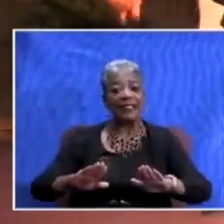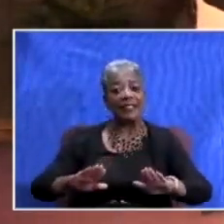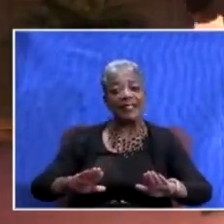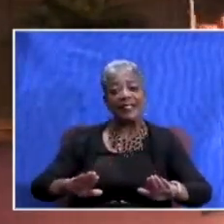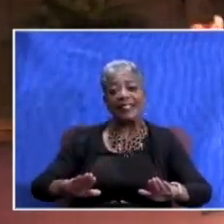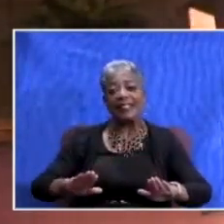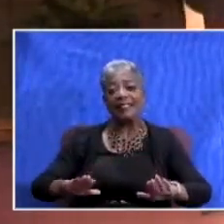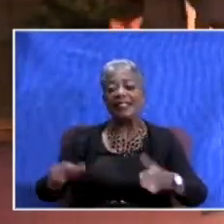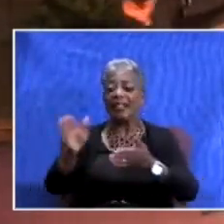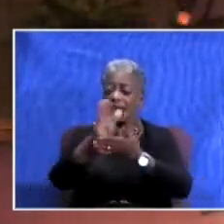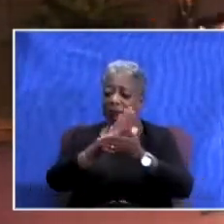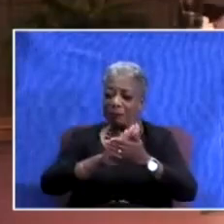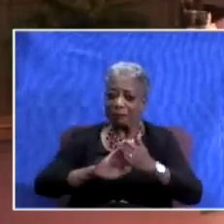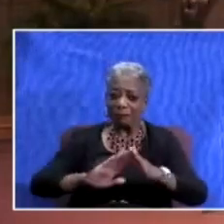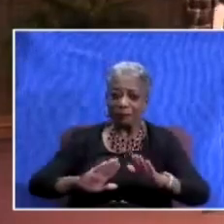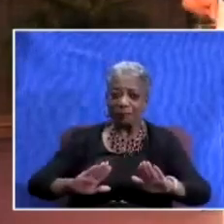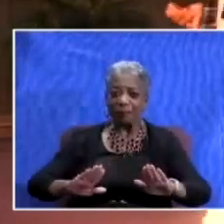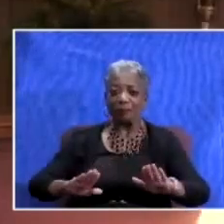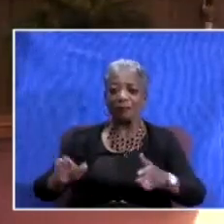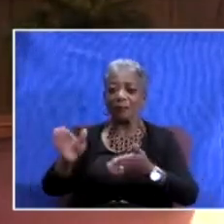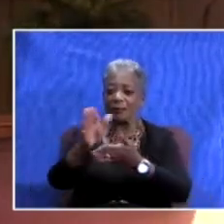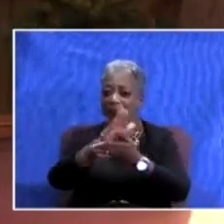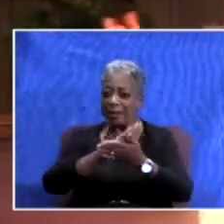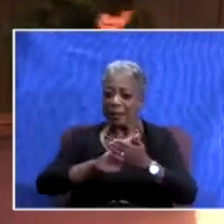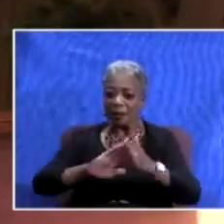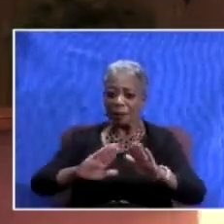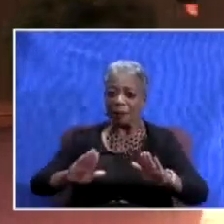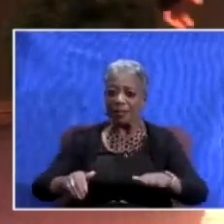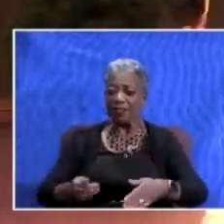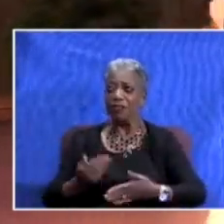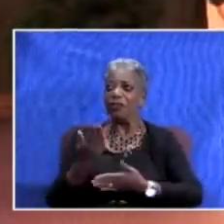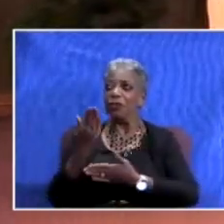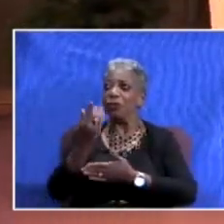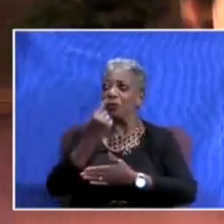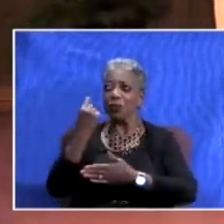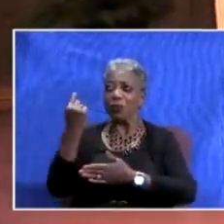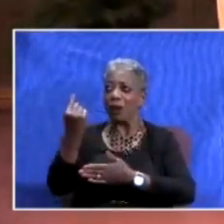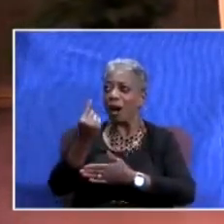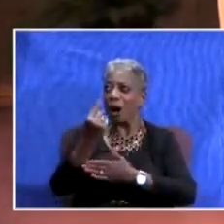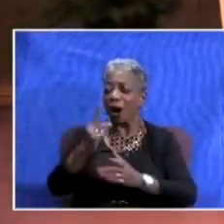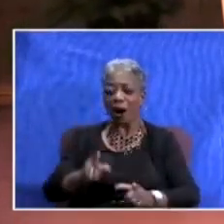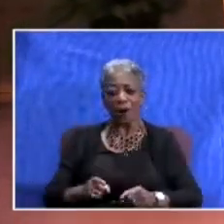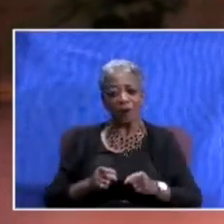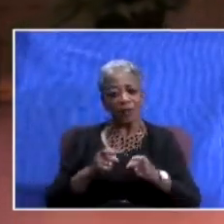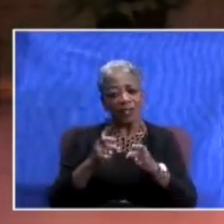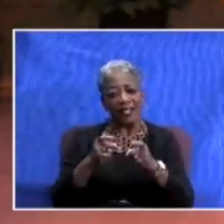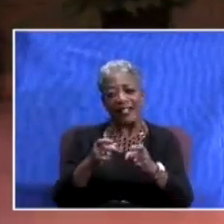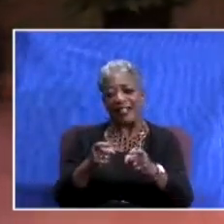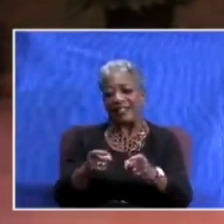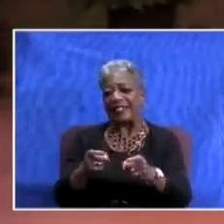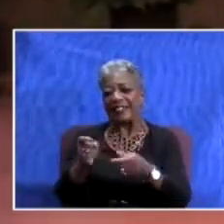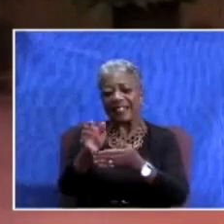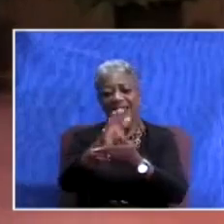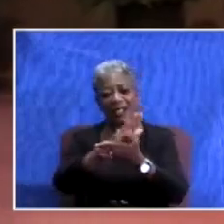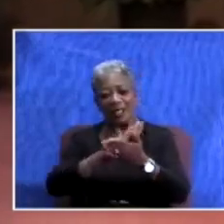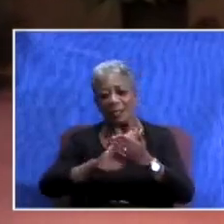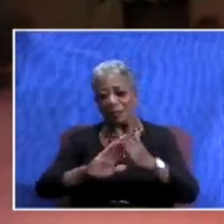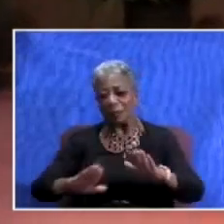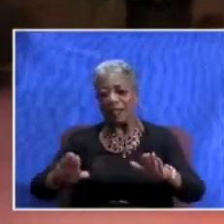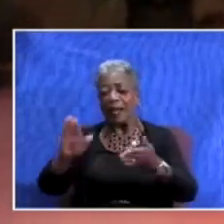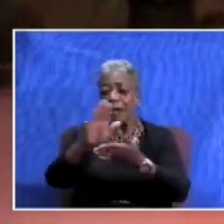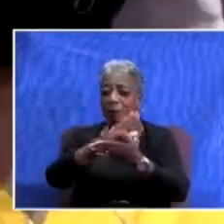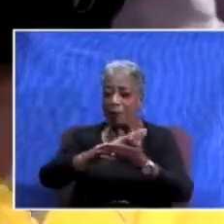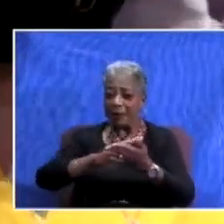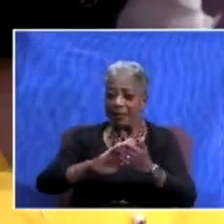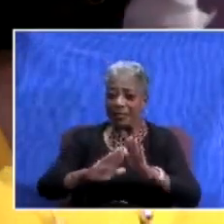mind. So I gave you peace. You want to point to somebody and say, you got the peace of the Lord in you. You got the peace of the